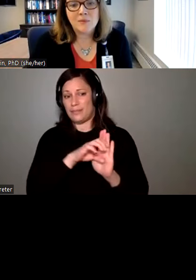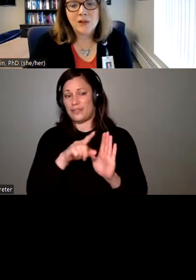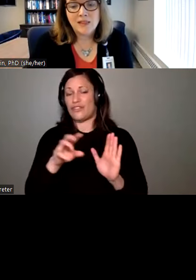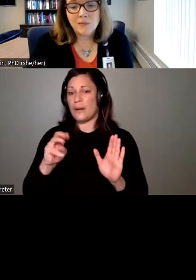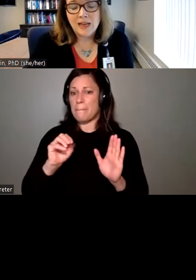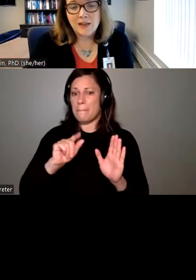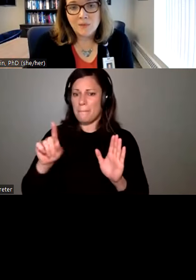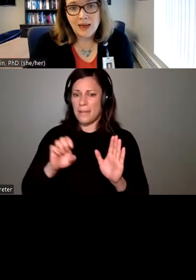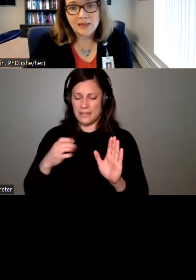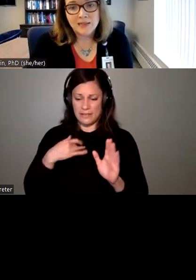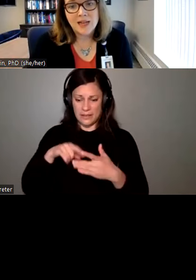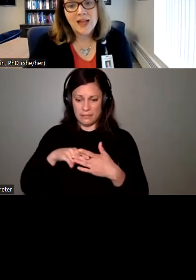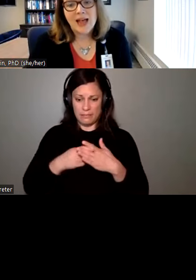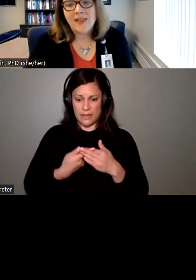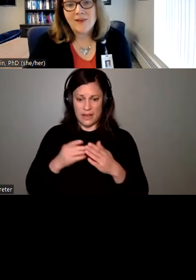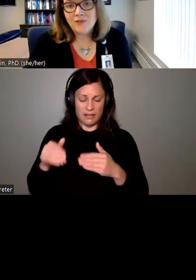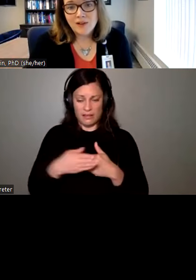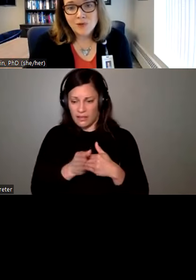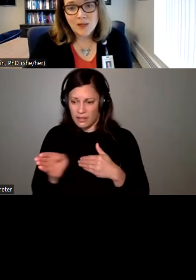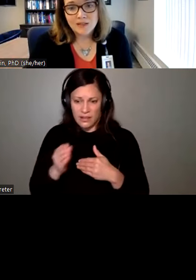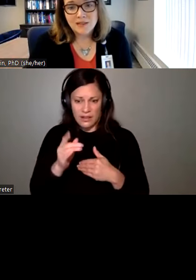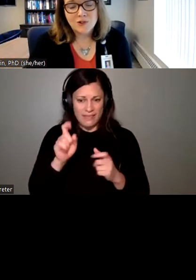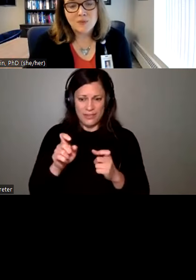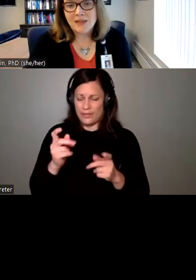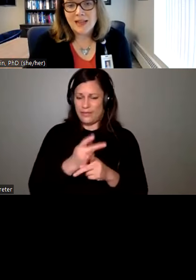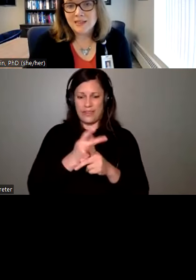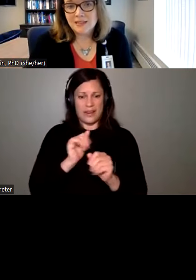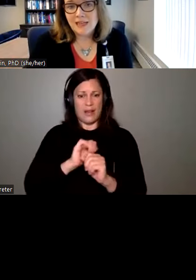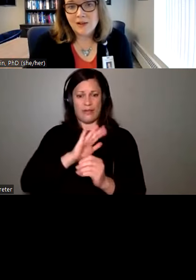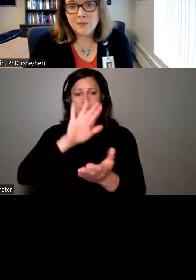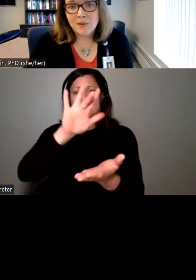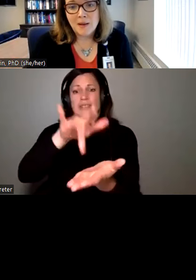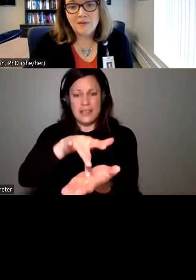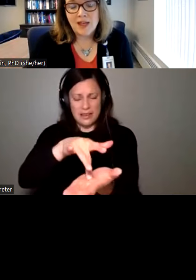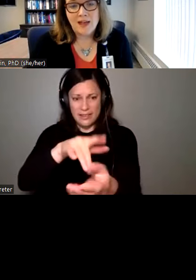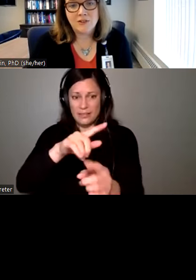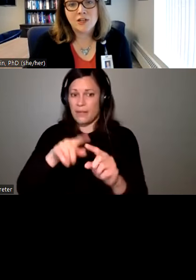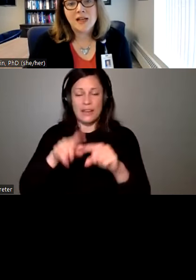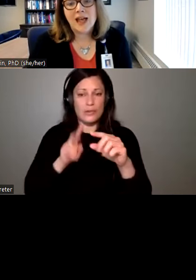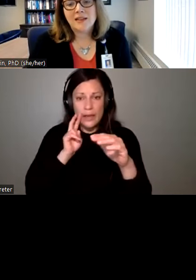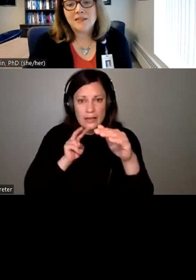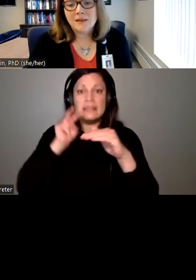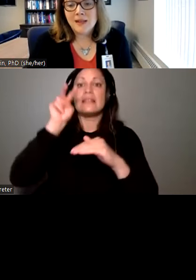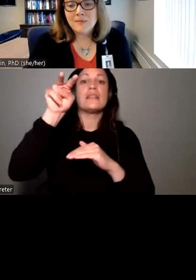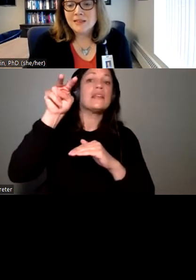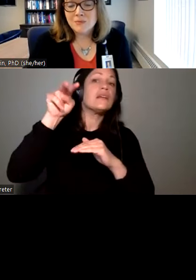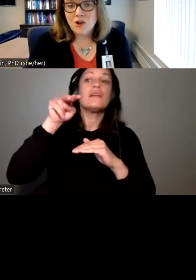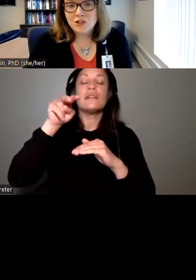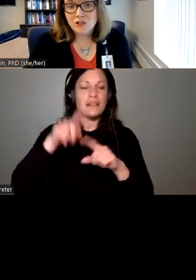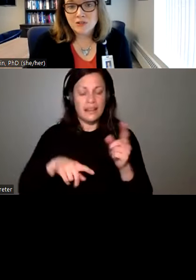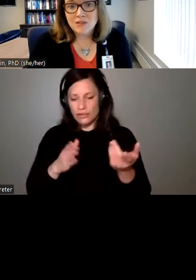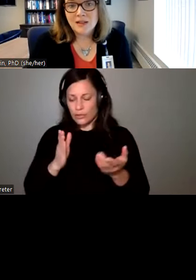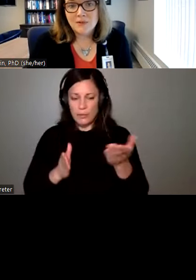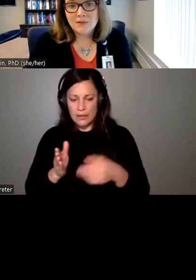they've been put at the beginning of a maze and they have to find their way to the center, but they can't see above the hedge. And they may make some